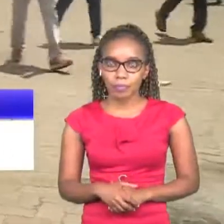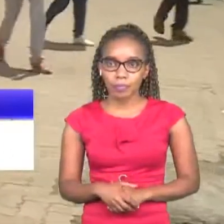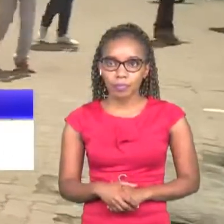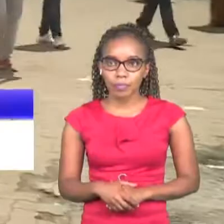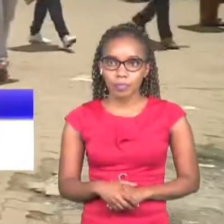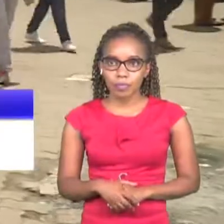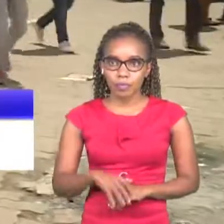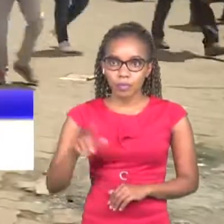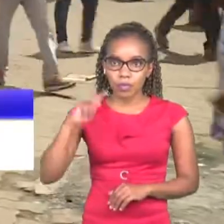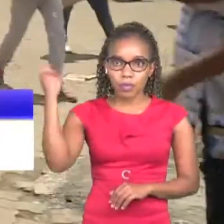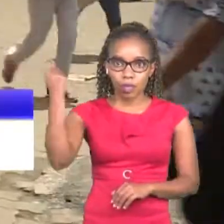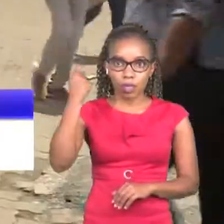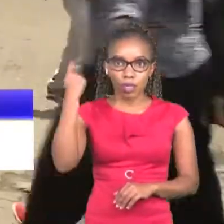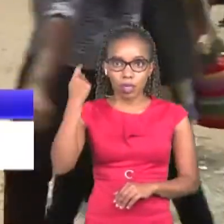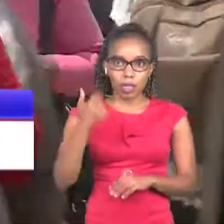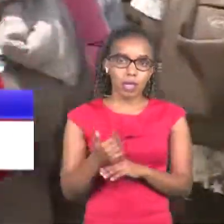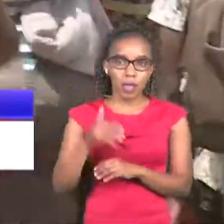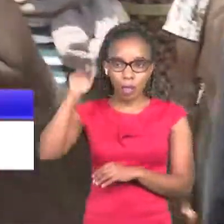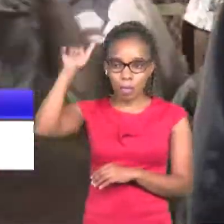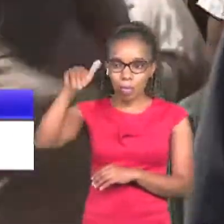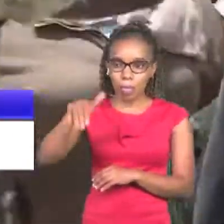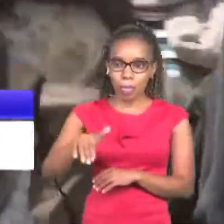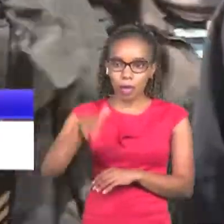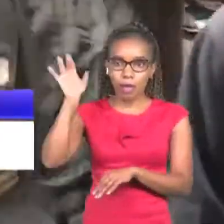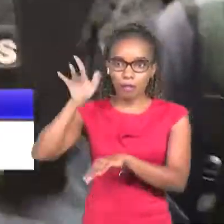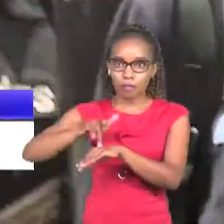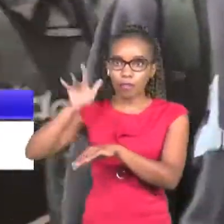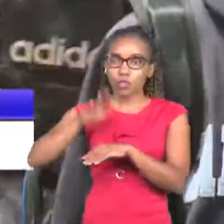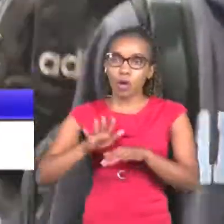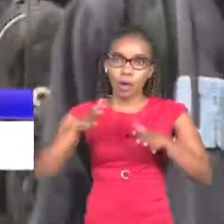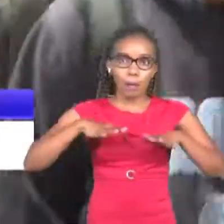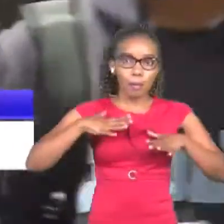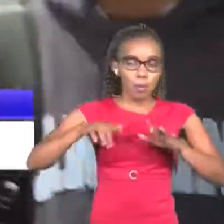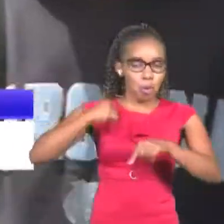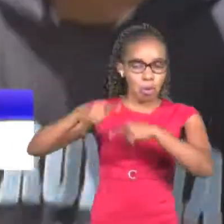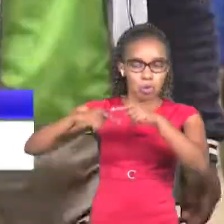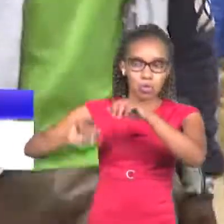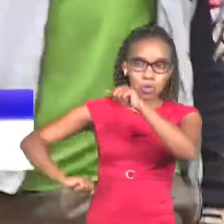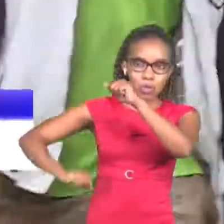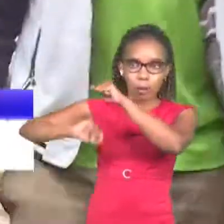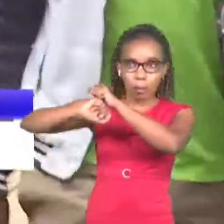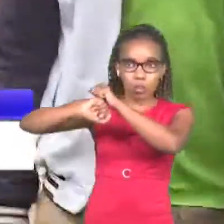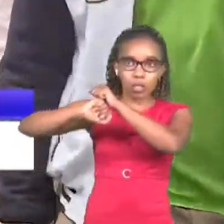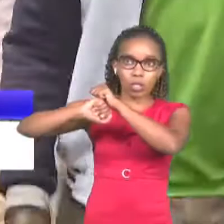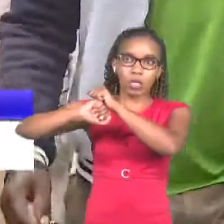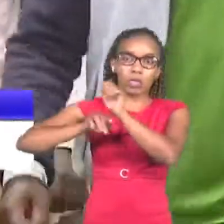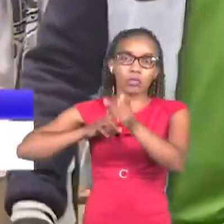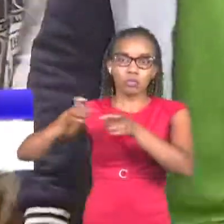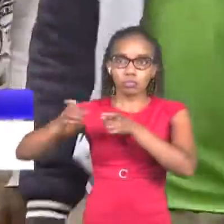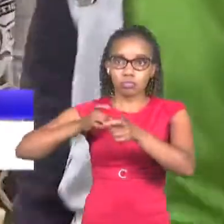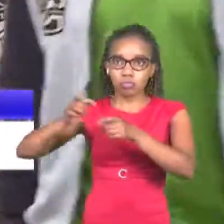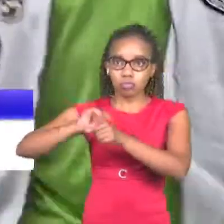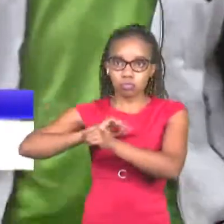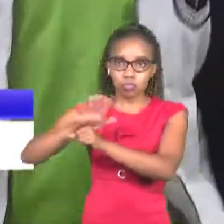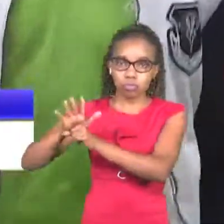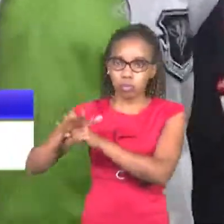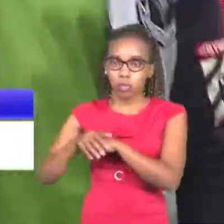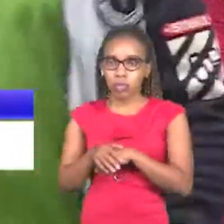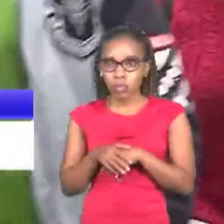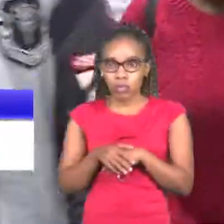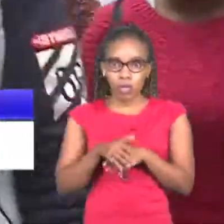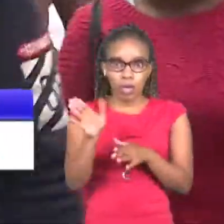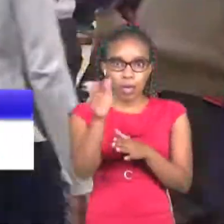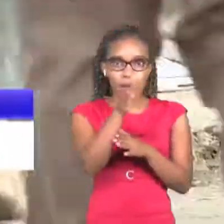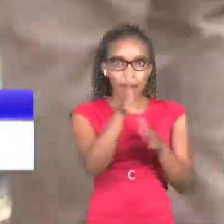As Kenya continues flattening the curve, well-wishers are still pumping in more donation to contain the spread of virus.